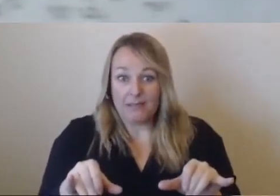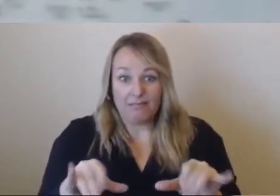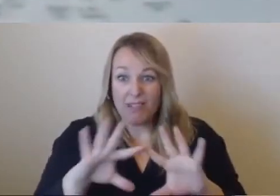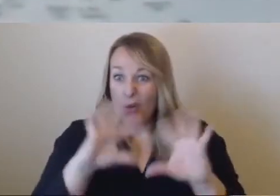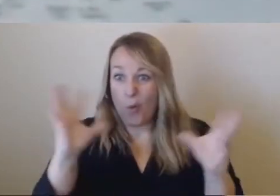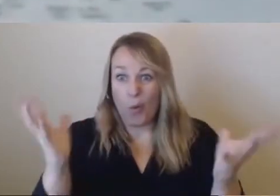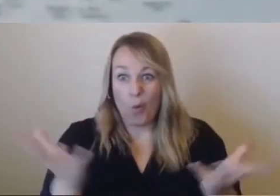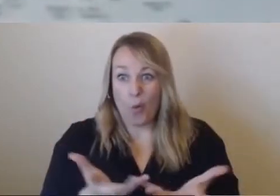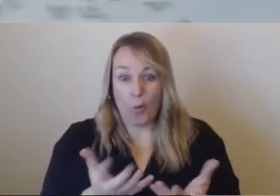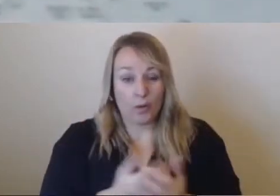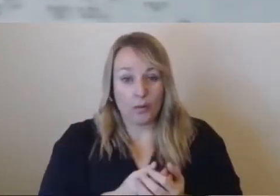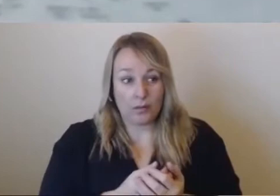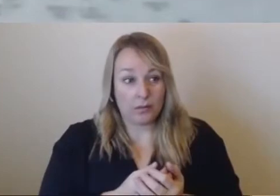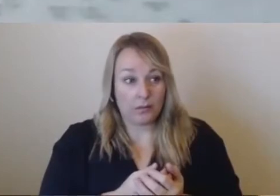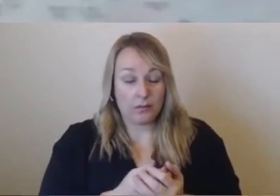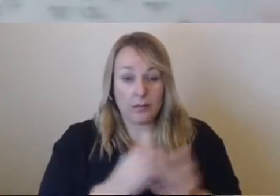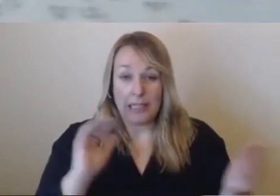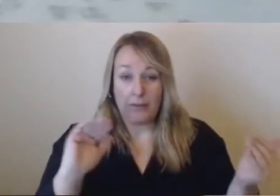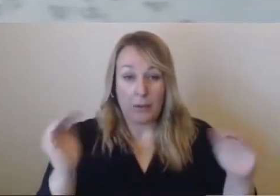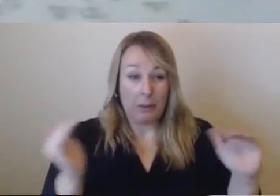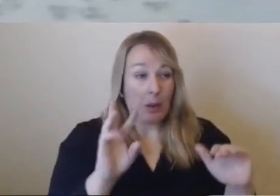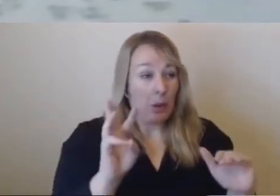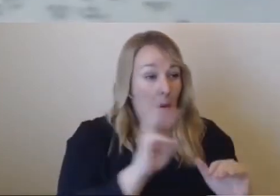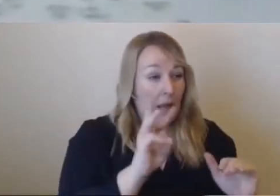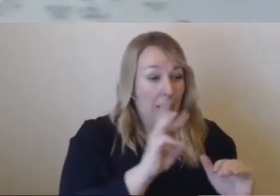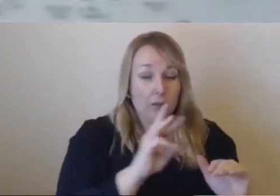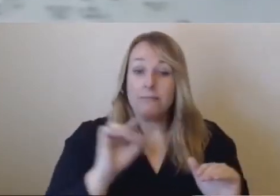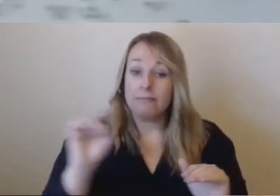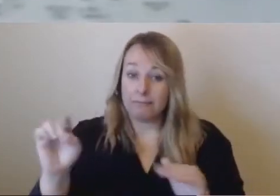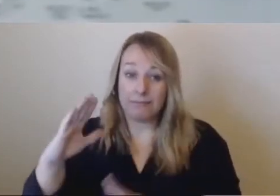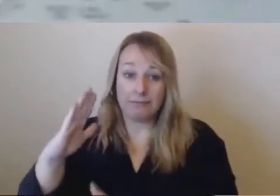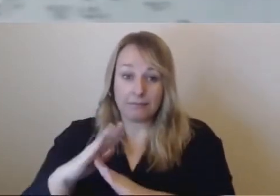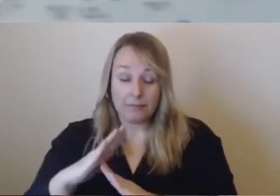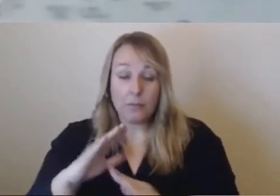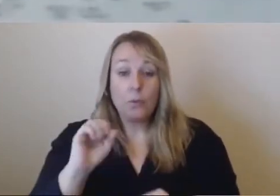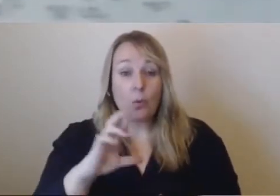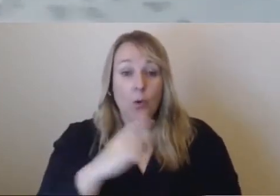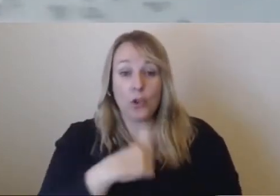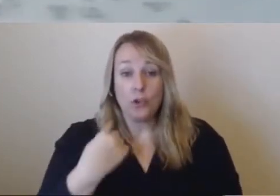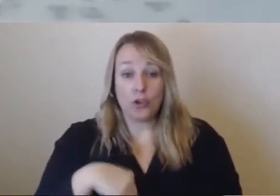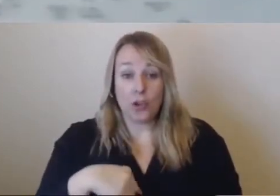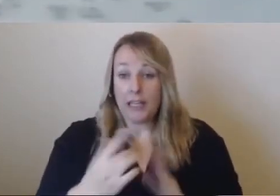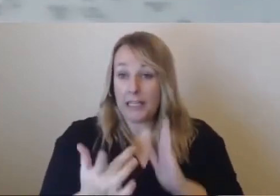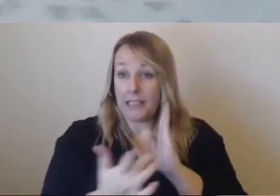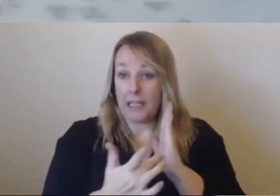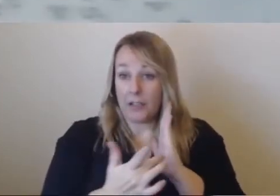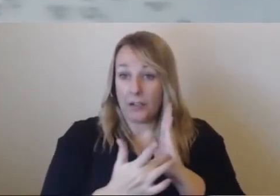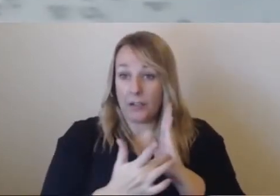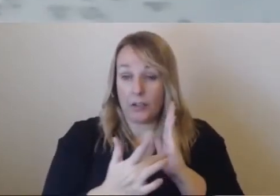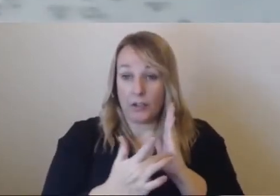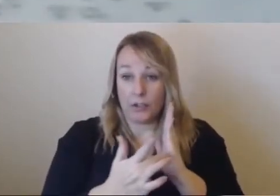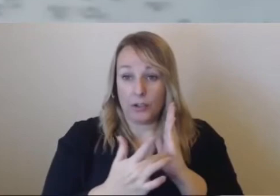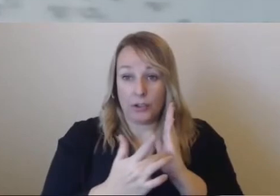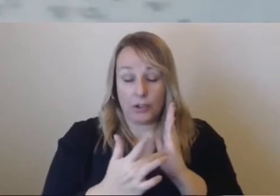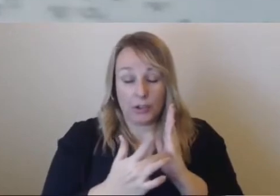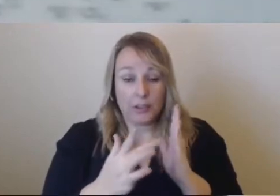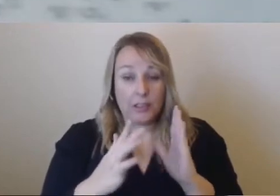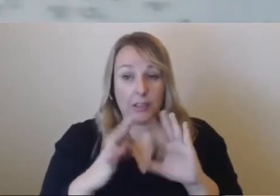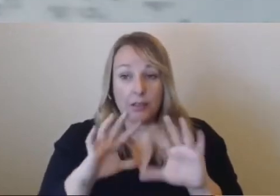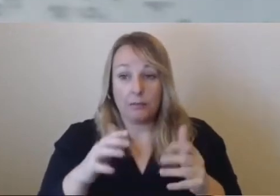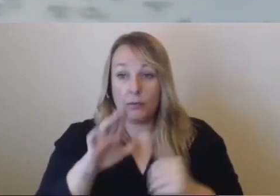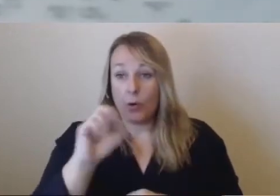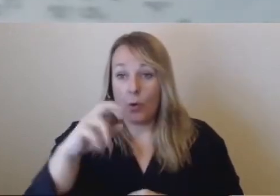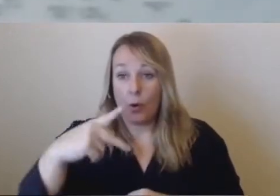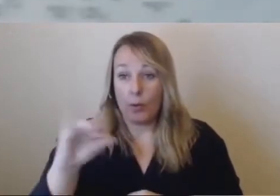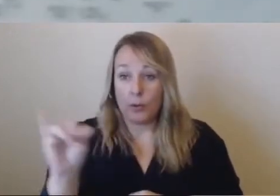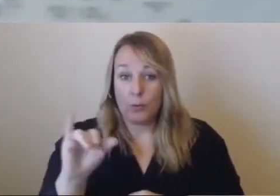with their, with its Western counterparts, or the China Electronics Technology Group Corporation, a major player in electronics applied to